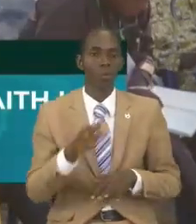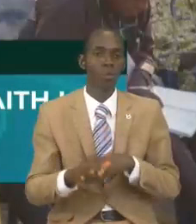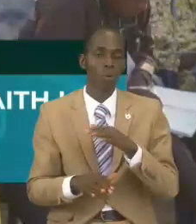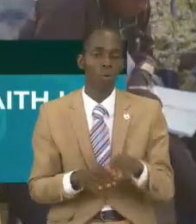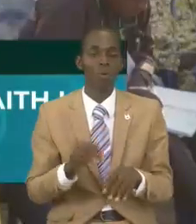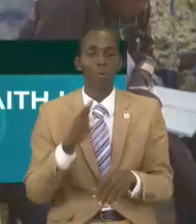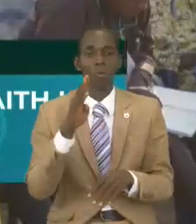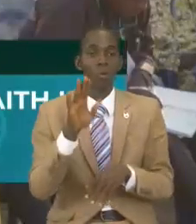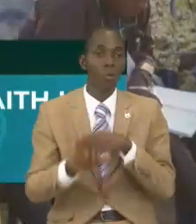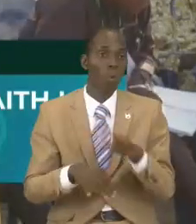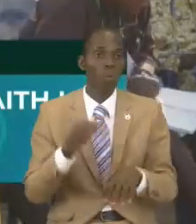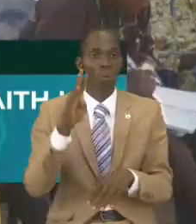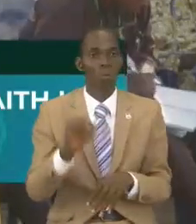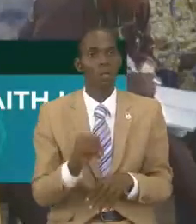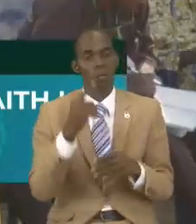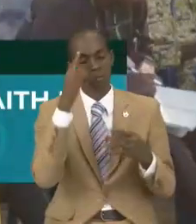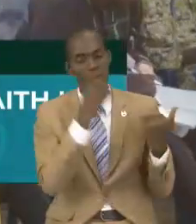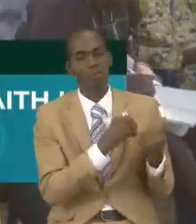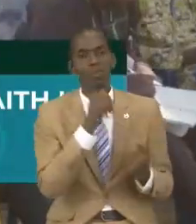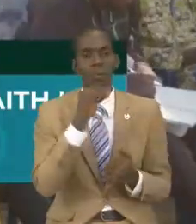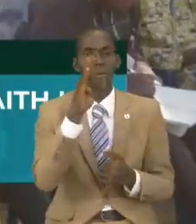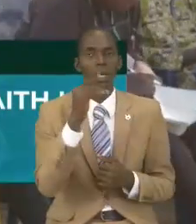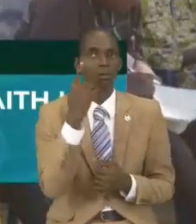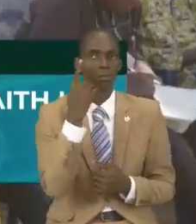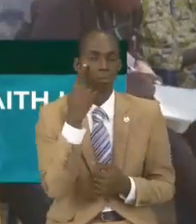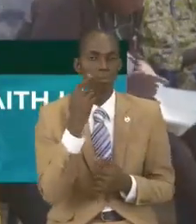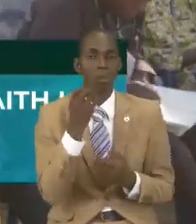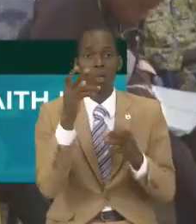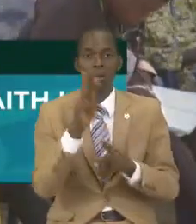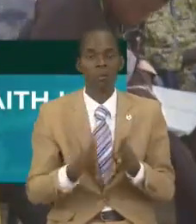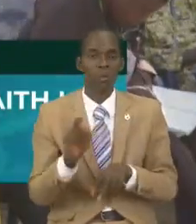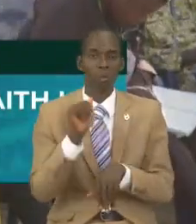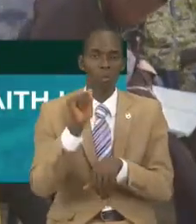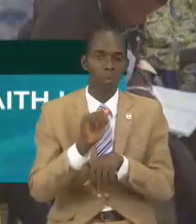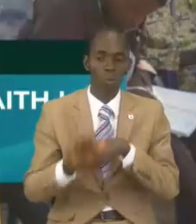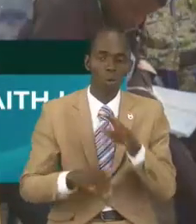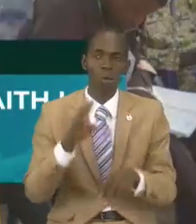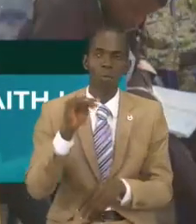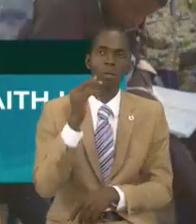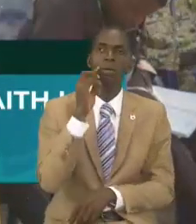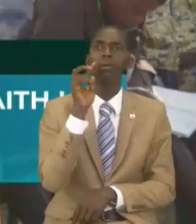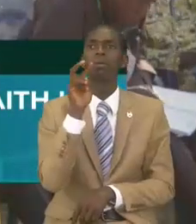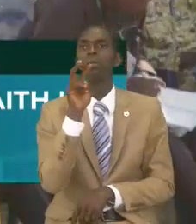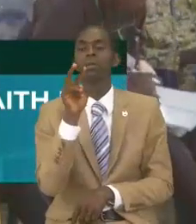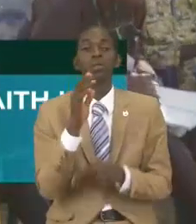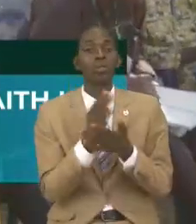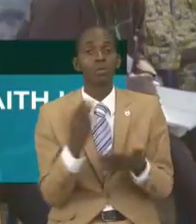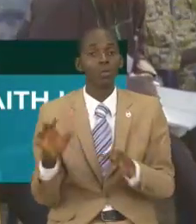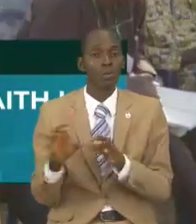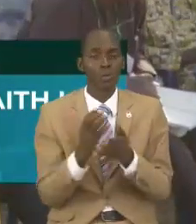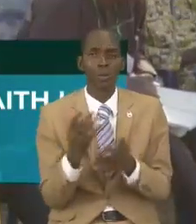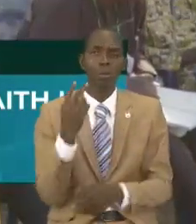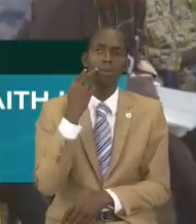not by sight. Many people walk by sight. Somebody does something, they see